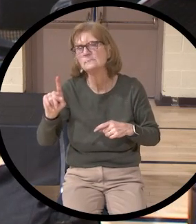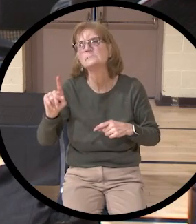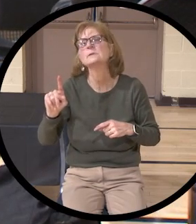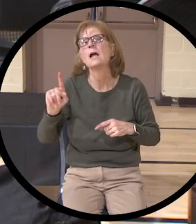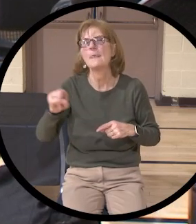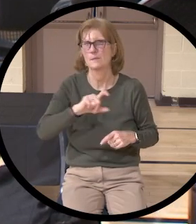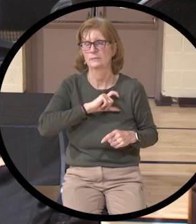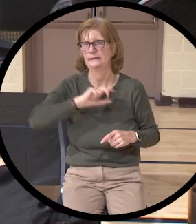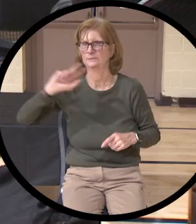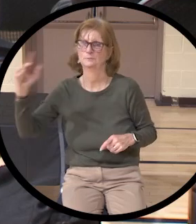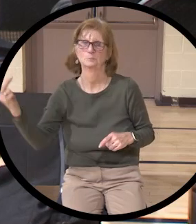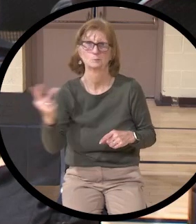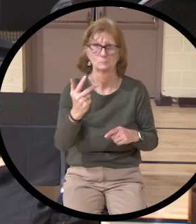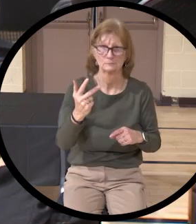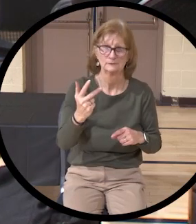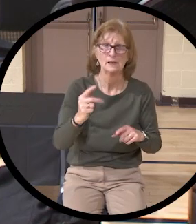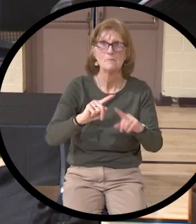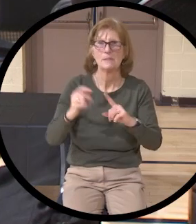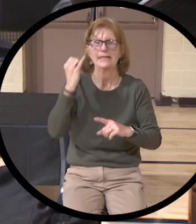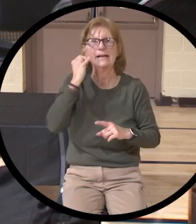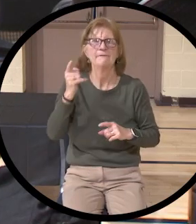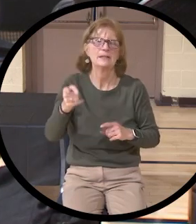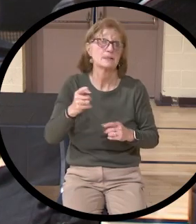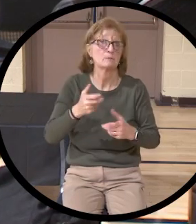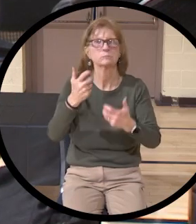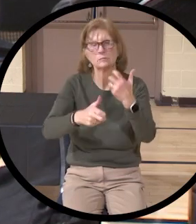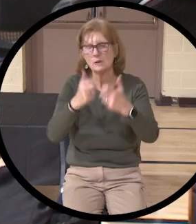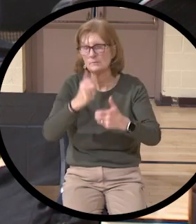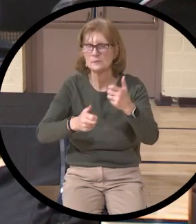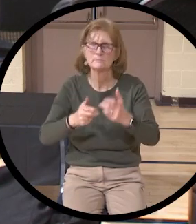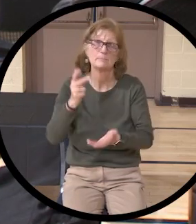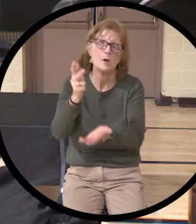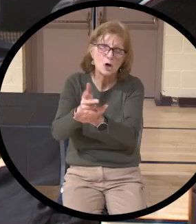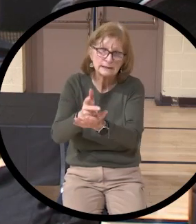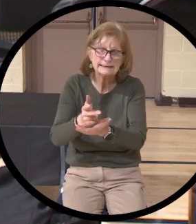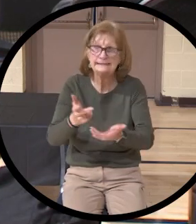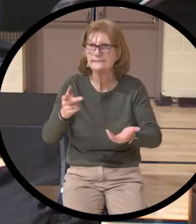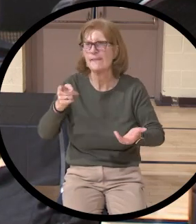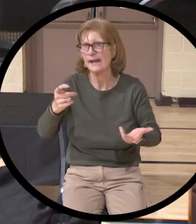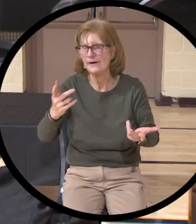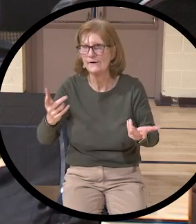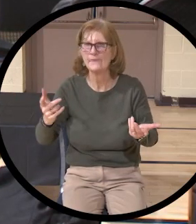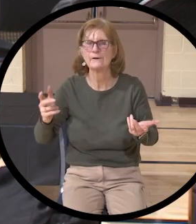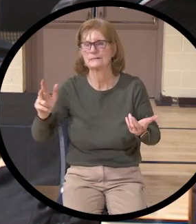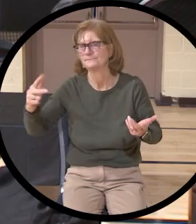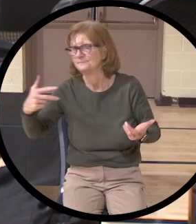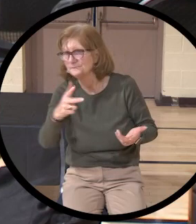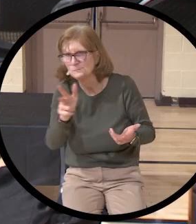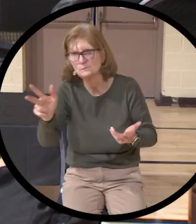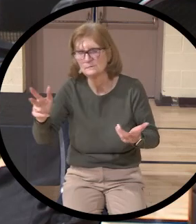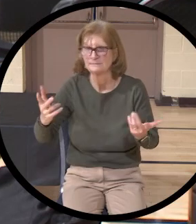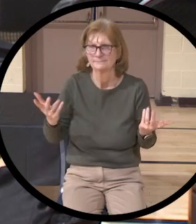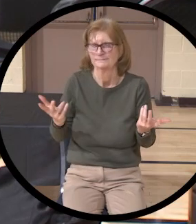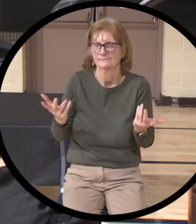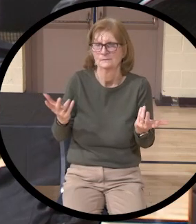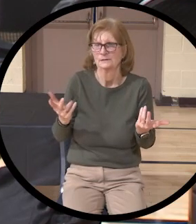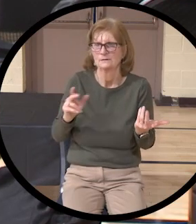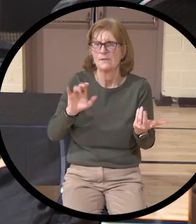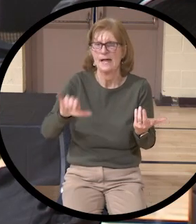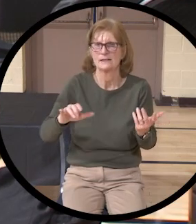it. But if it's more of like a chronic parking thing, or somebody has been parked in a bump out for a really long time,